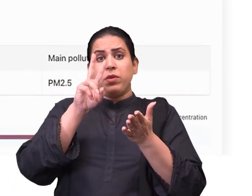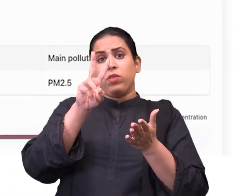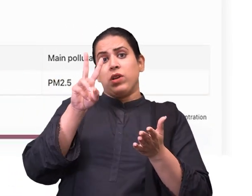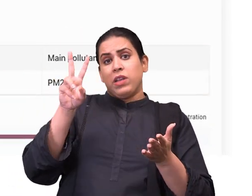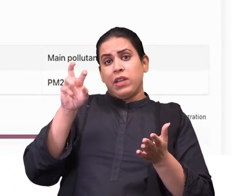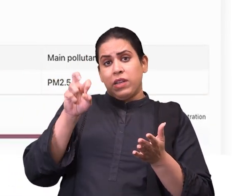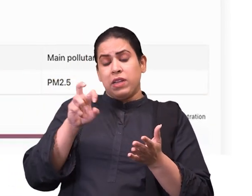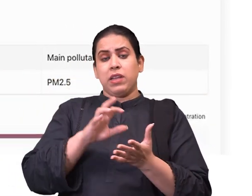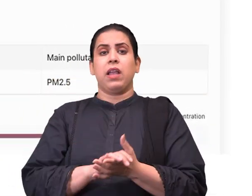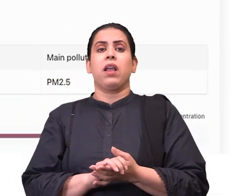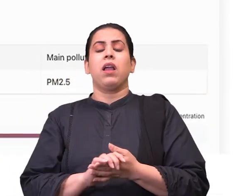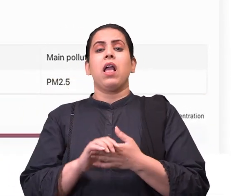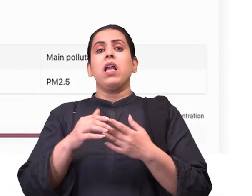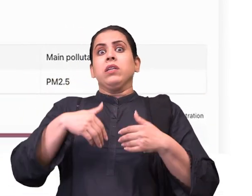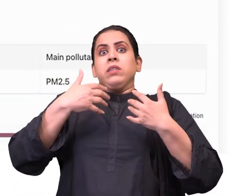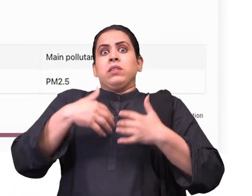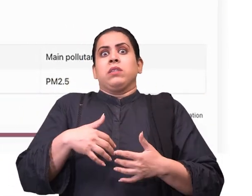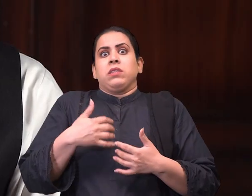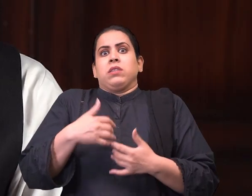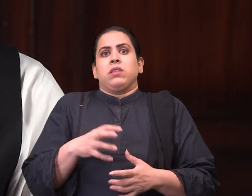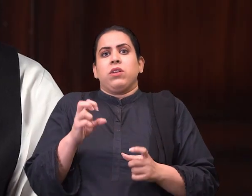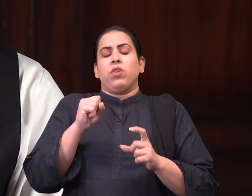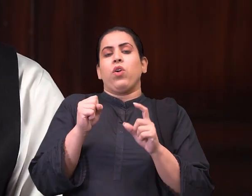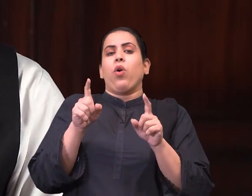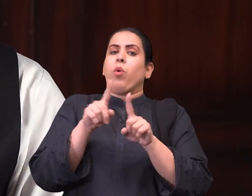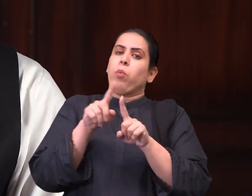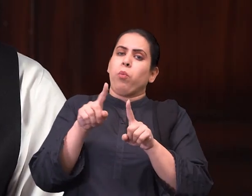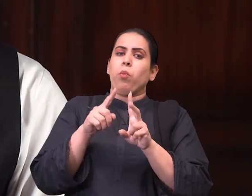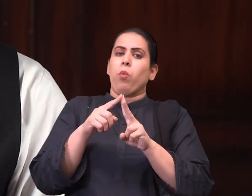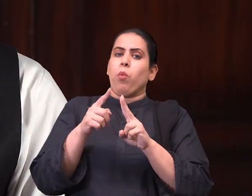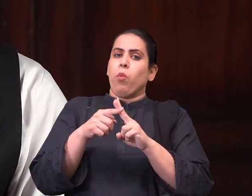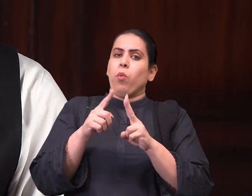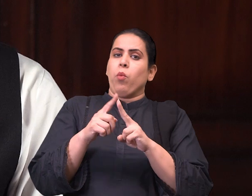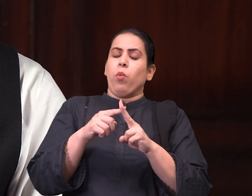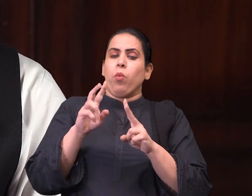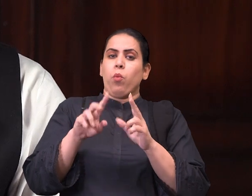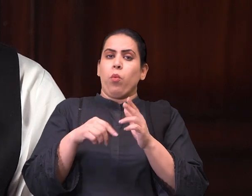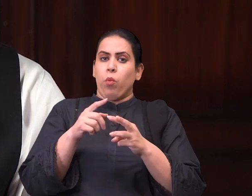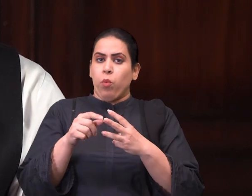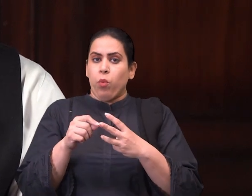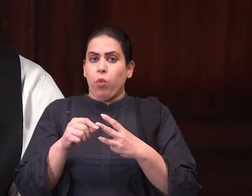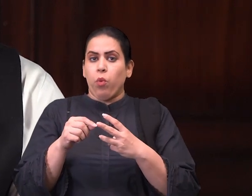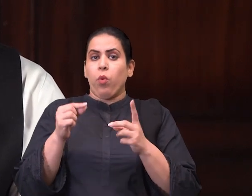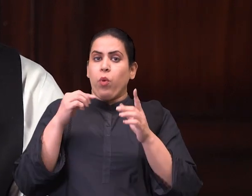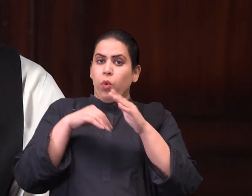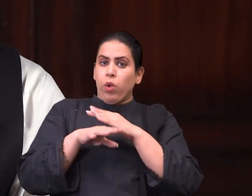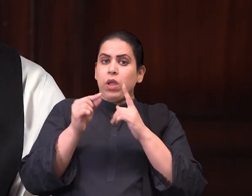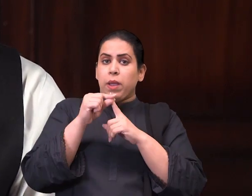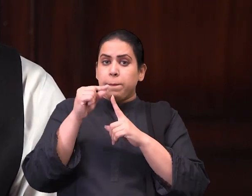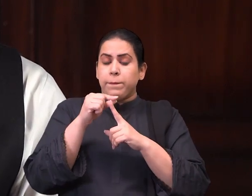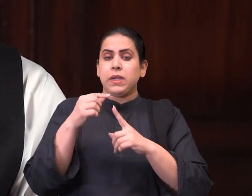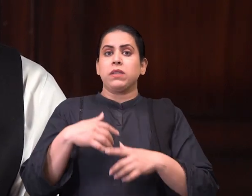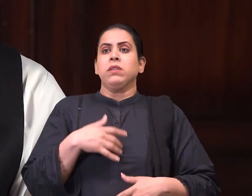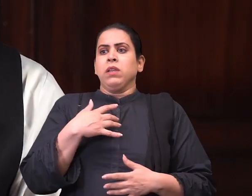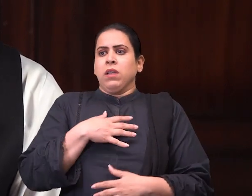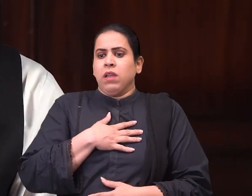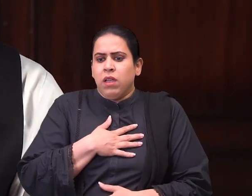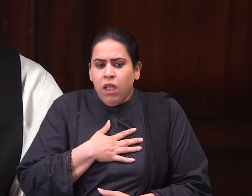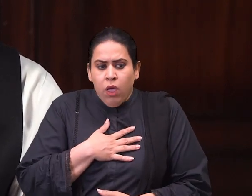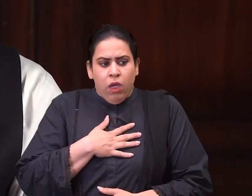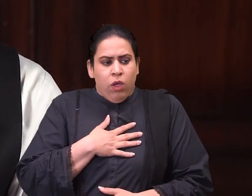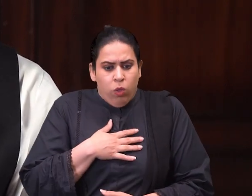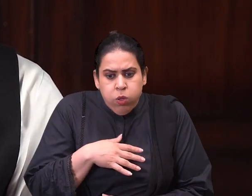2,135 on November 8, 2024. Asthma and COPD are both major concerns in Pakistan,